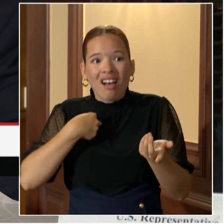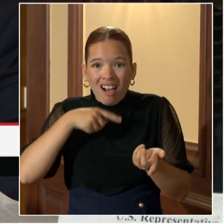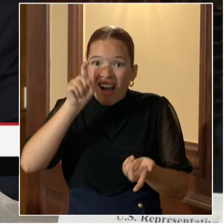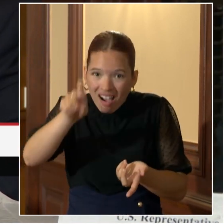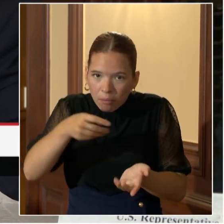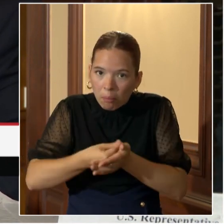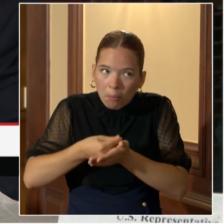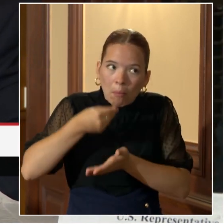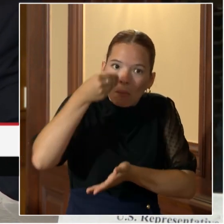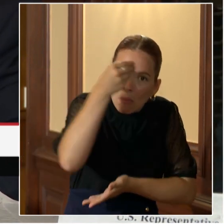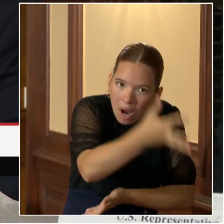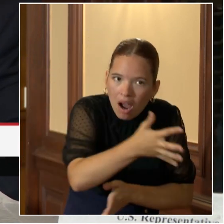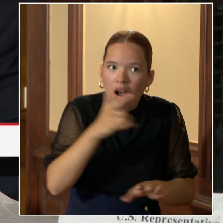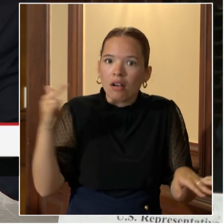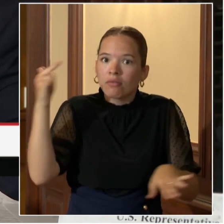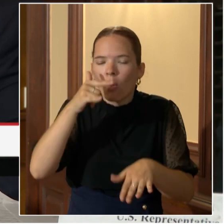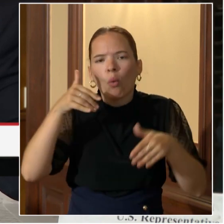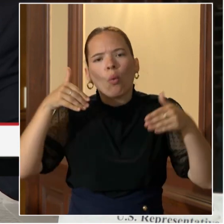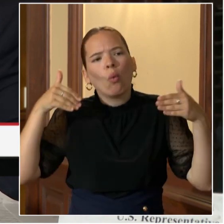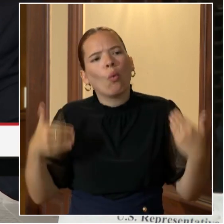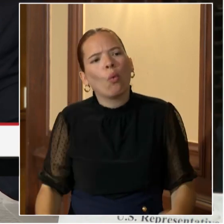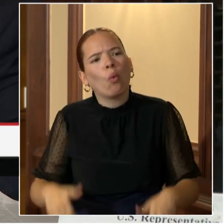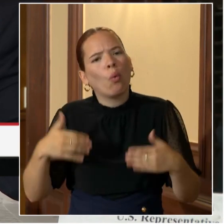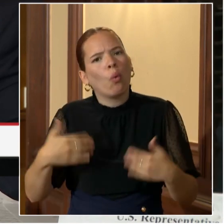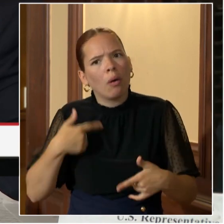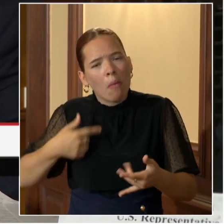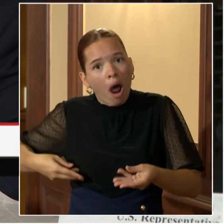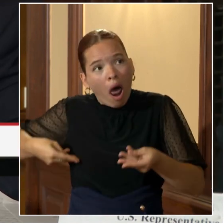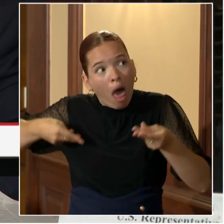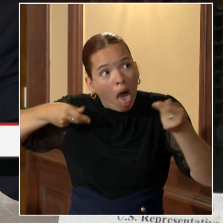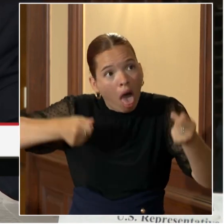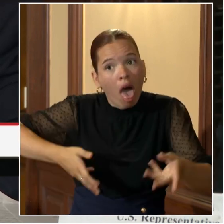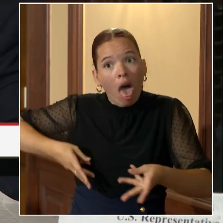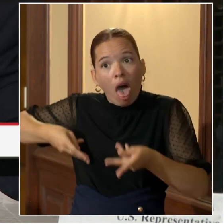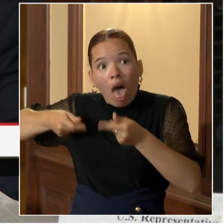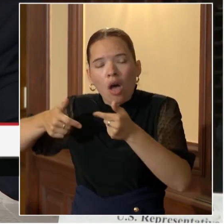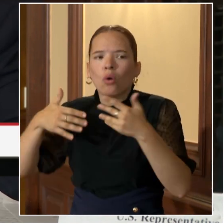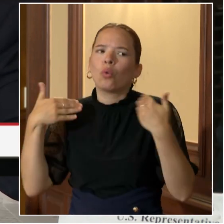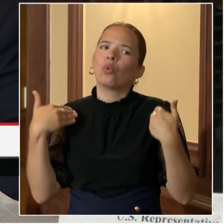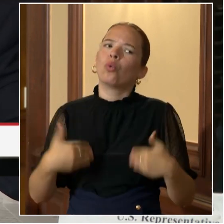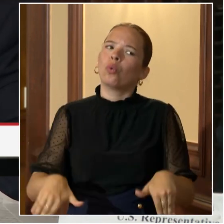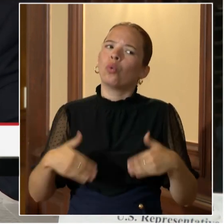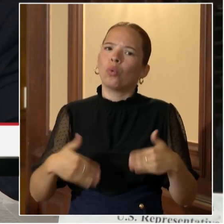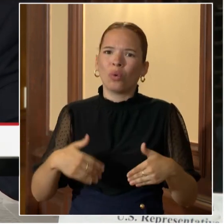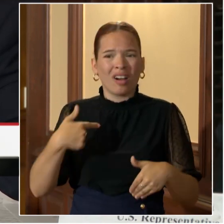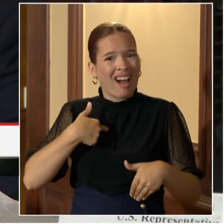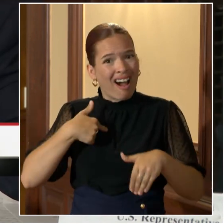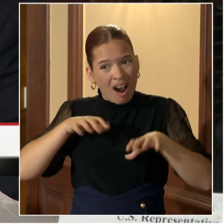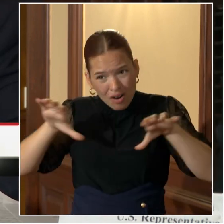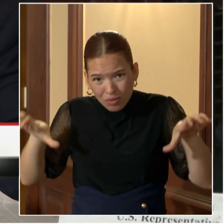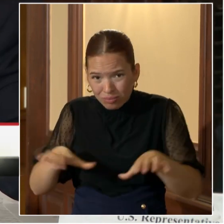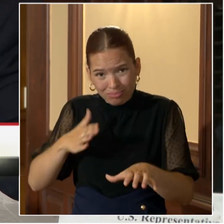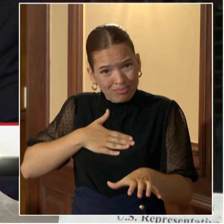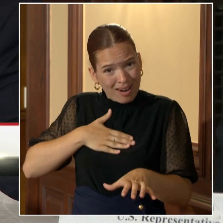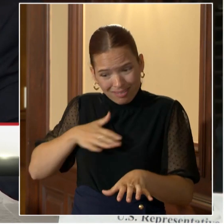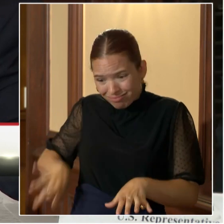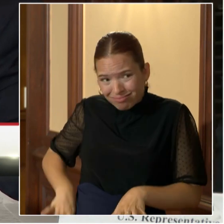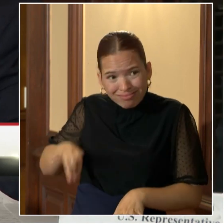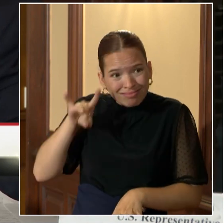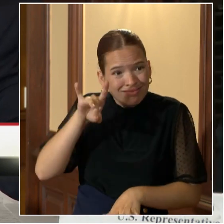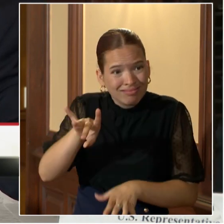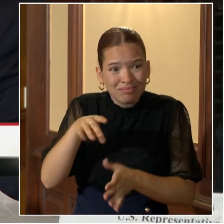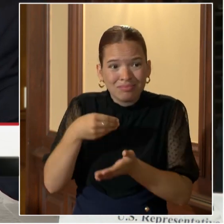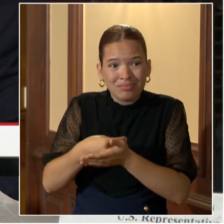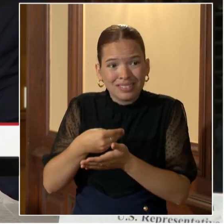Senator Strauss. We got our own transportation. We went to New Orleans, did the same thing, paid for